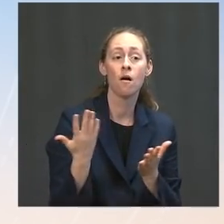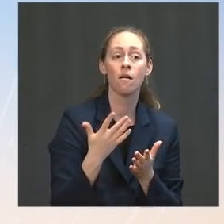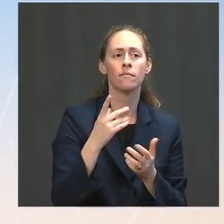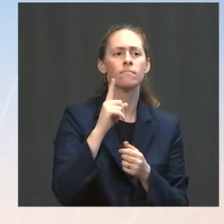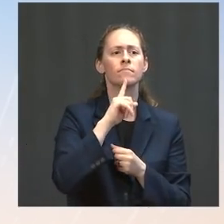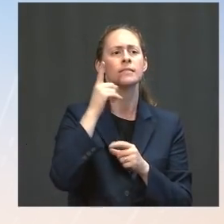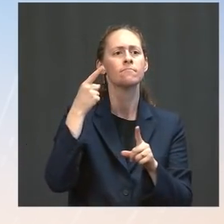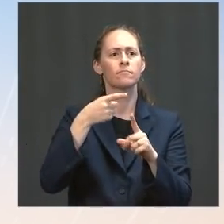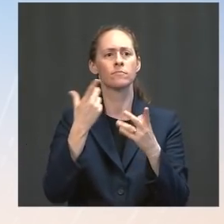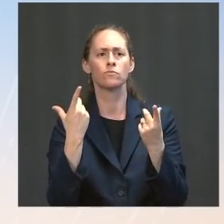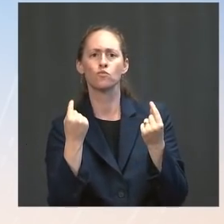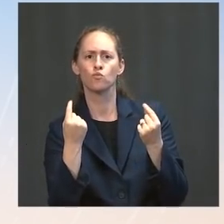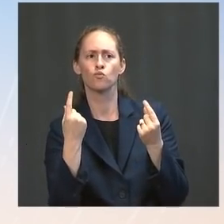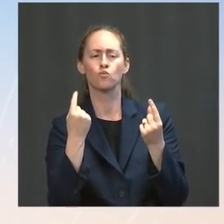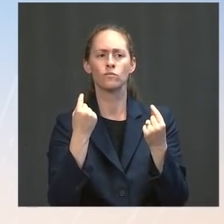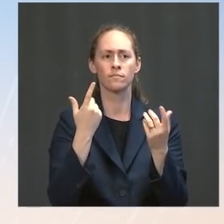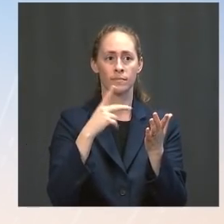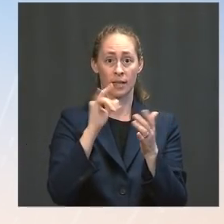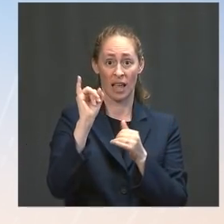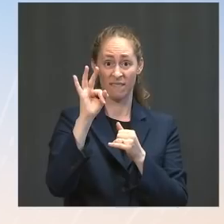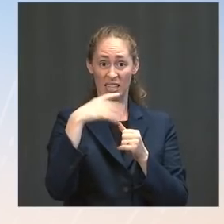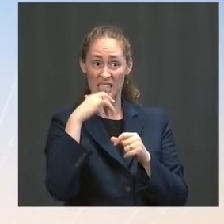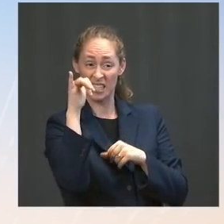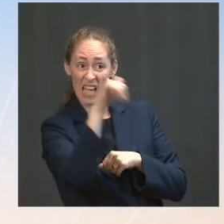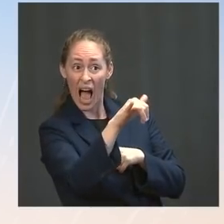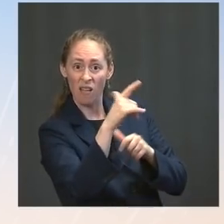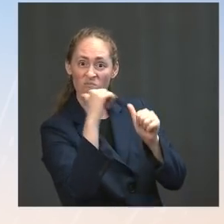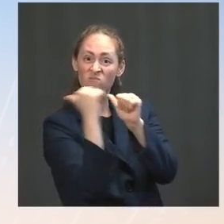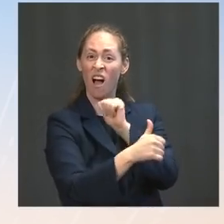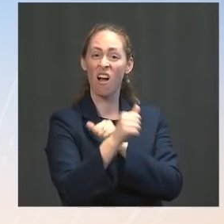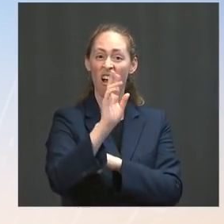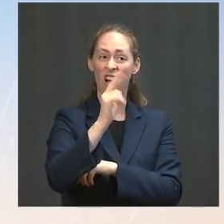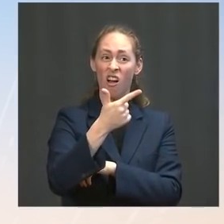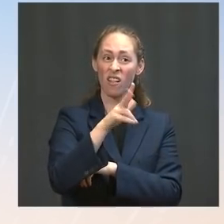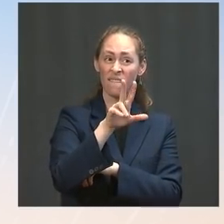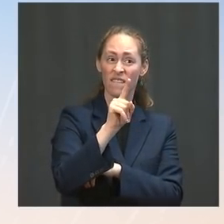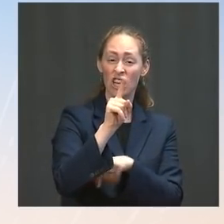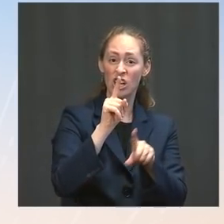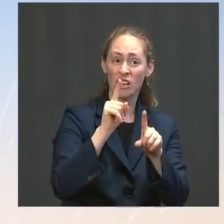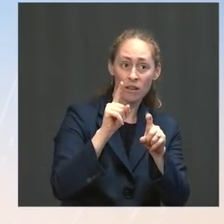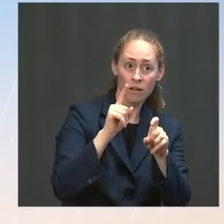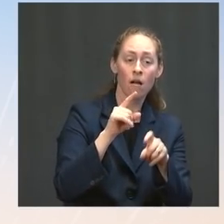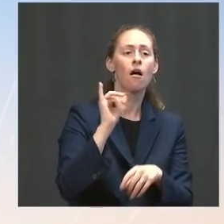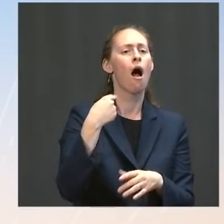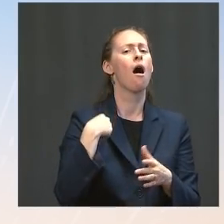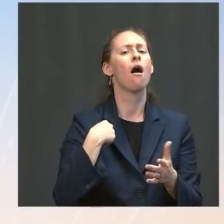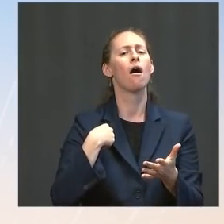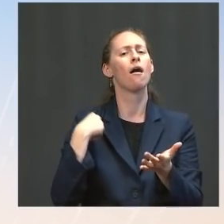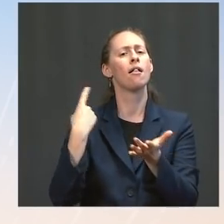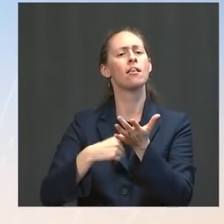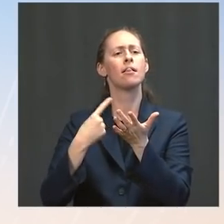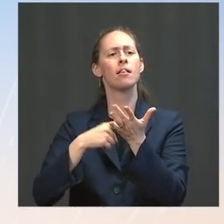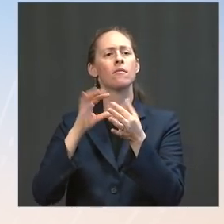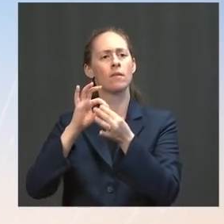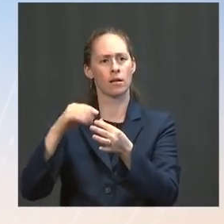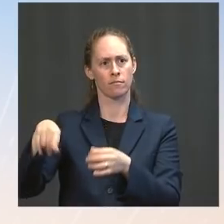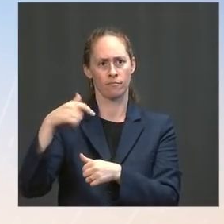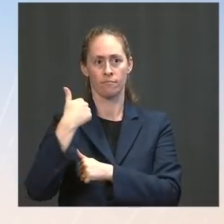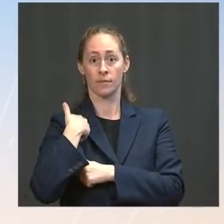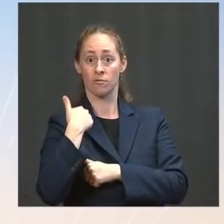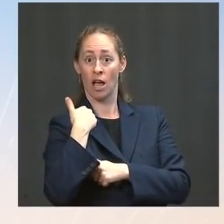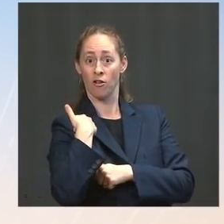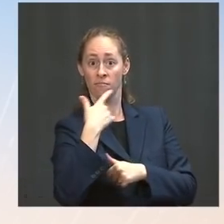to get to the bottom of it and to, of course, save more lives. Go ahead. Jen, I just wanted to follow up on Steve's question Sure. About